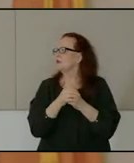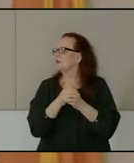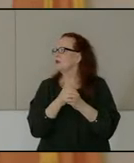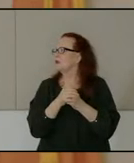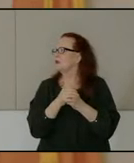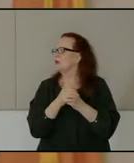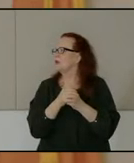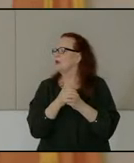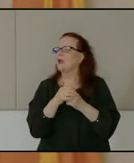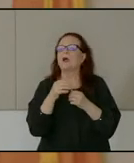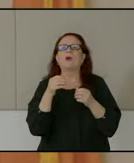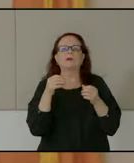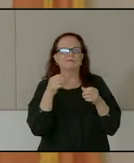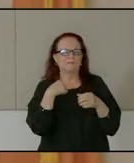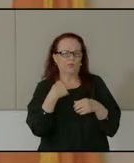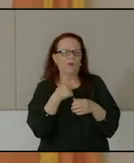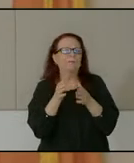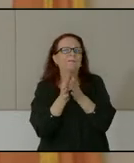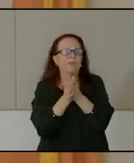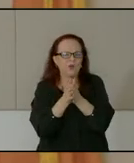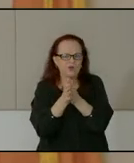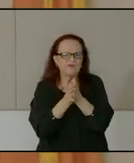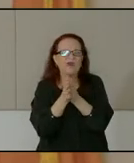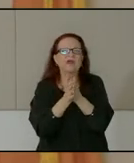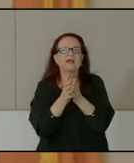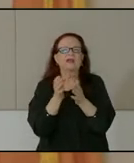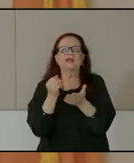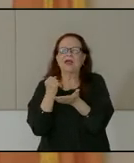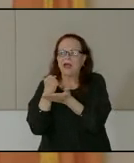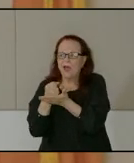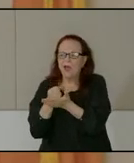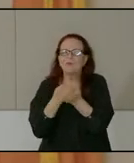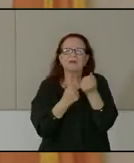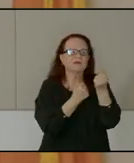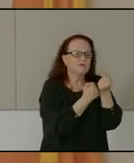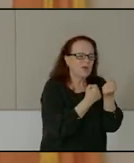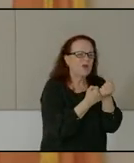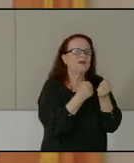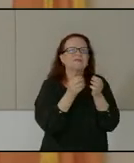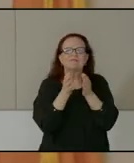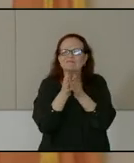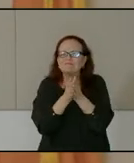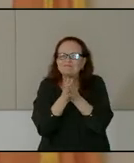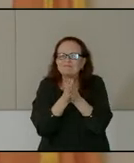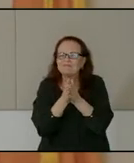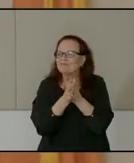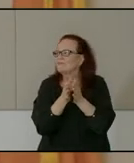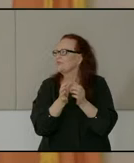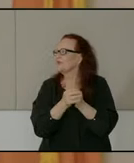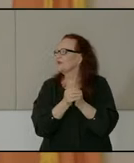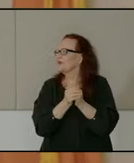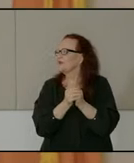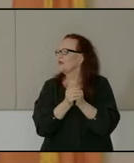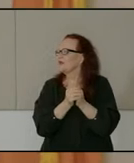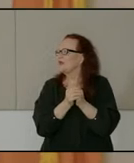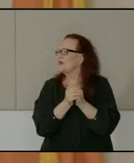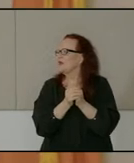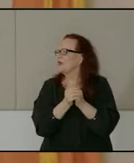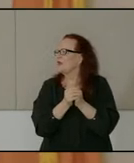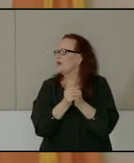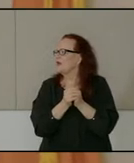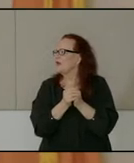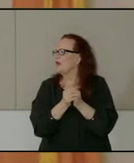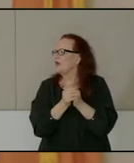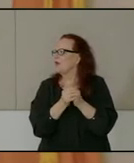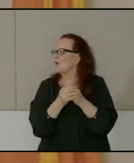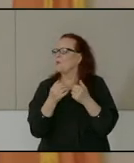to keep motivating to do something more, and we were not in so much big stress. We had a